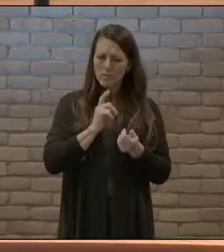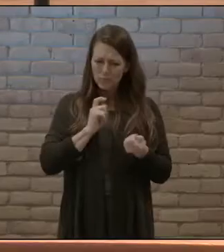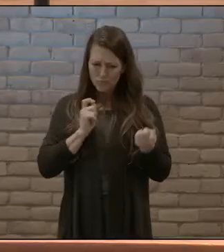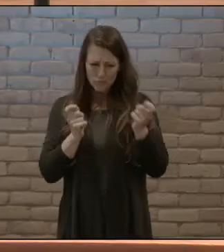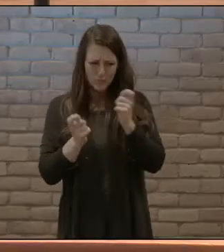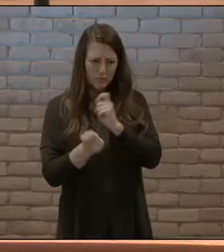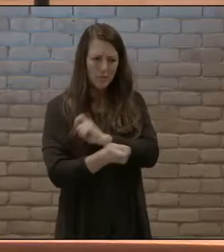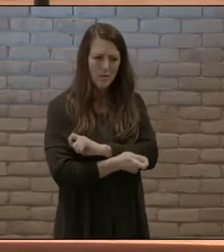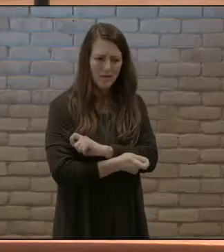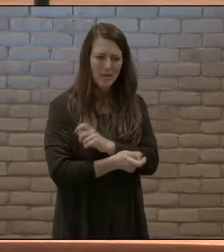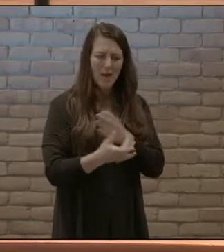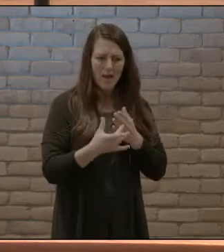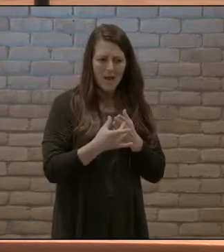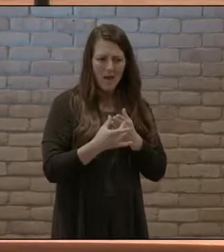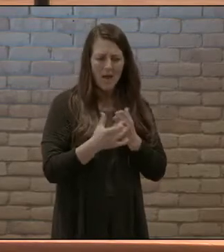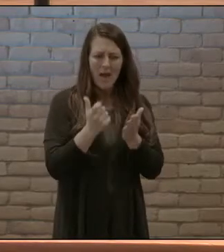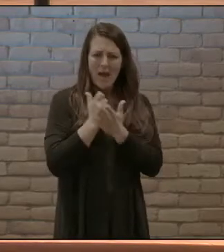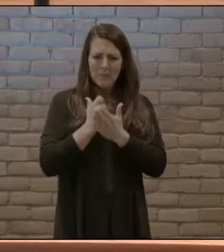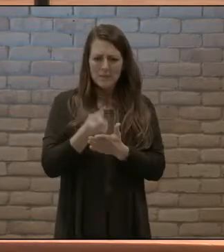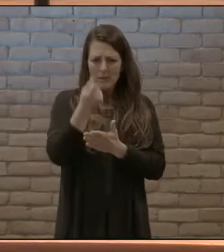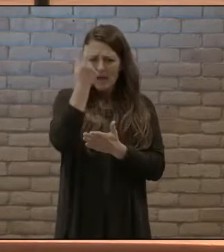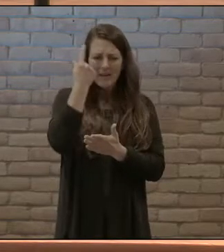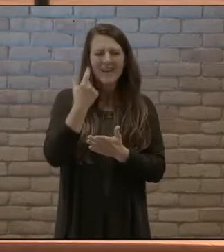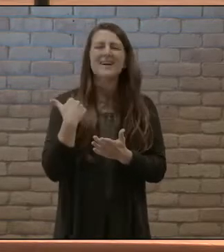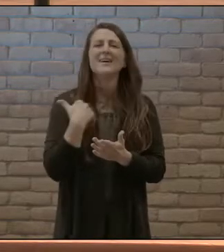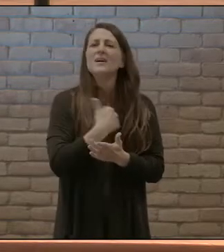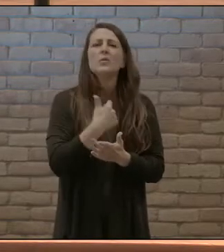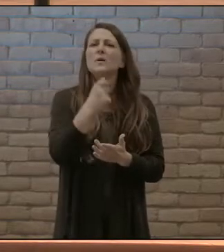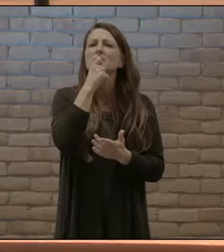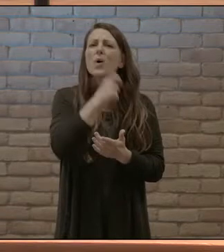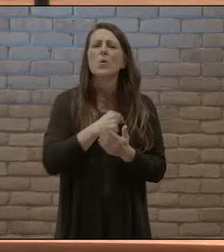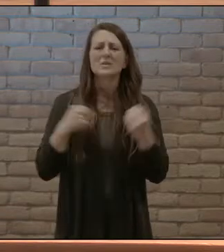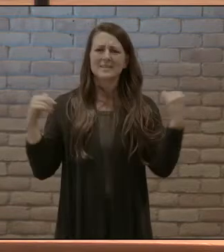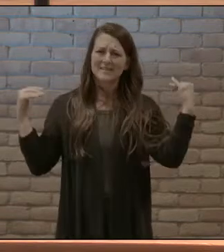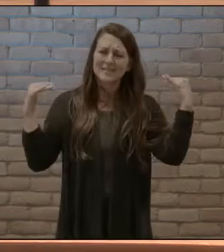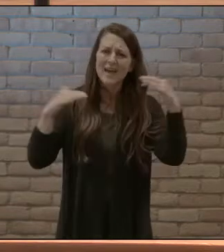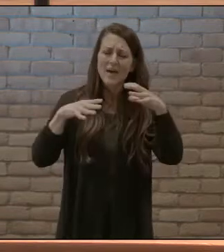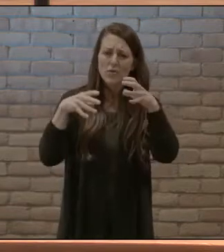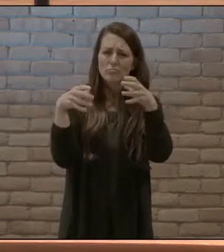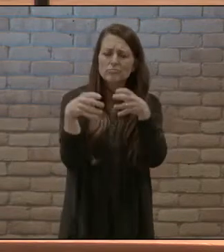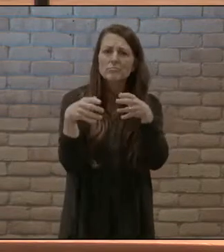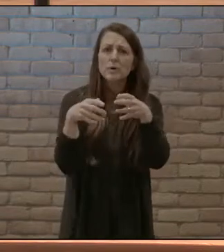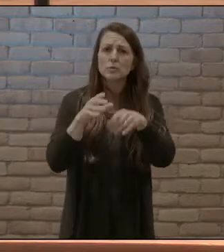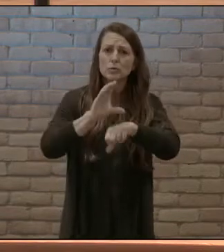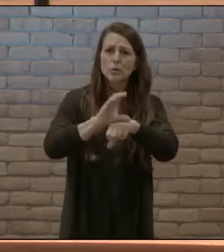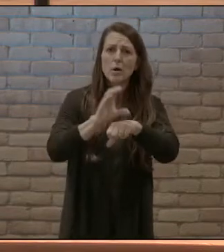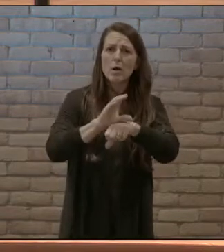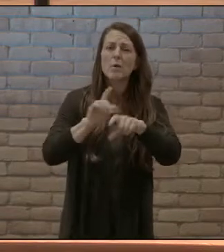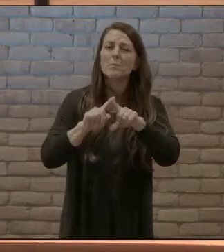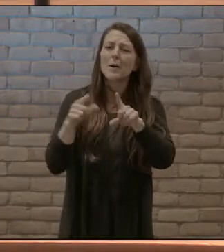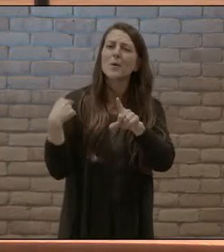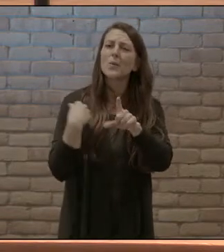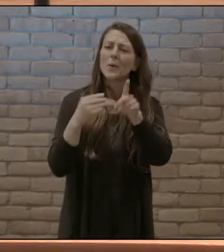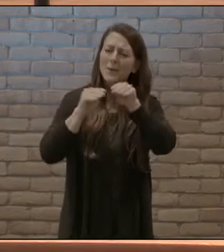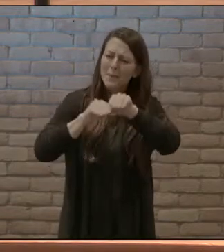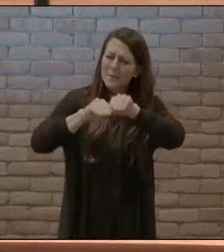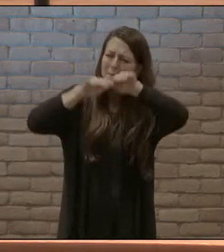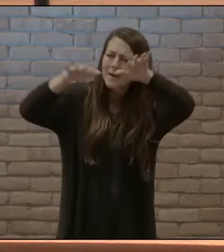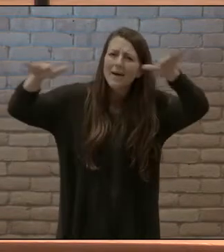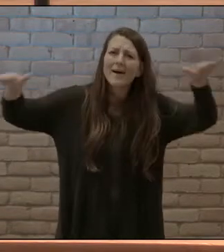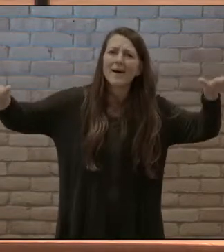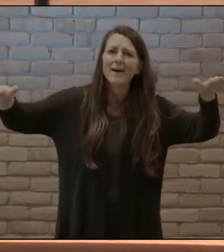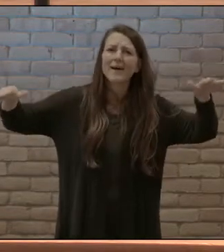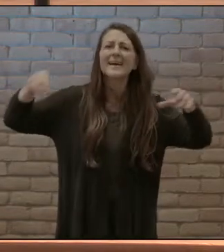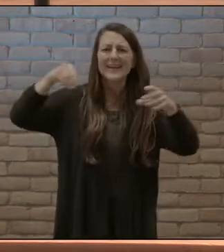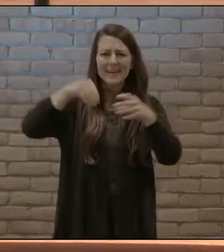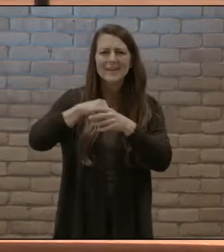that leads us to understand we don't just gather, but we scatter back out into the brokenness of this world.